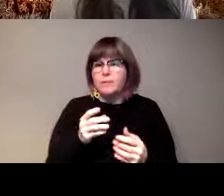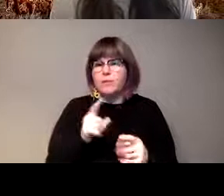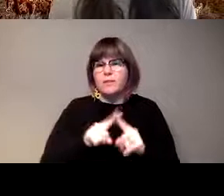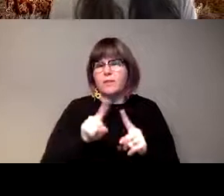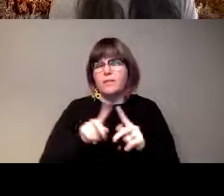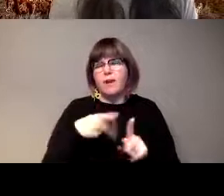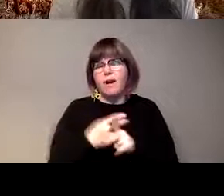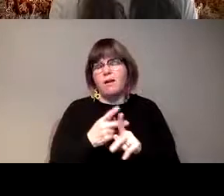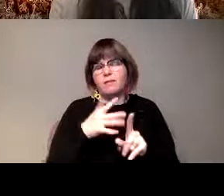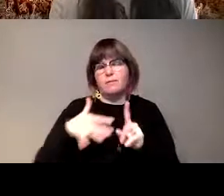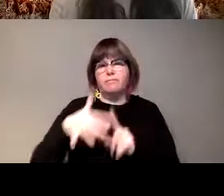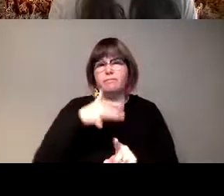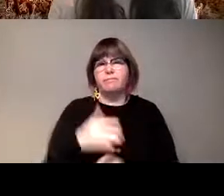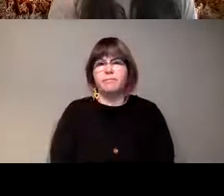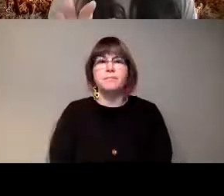of habitats.